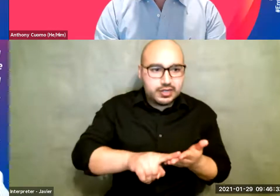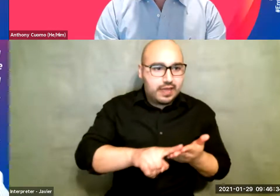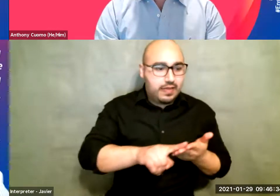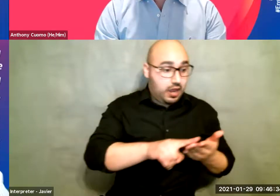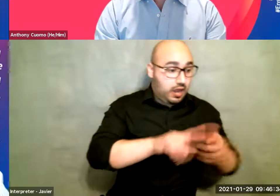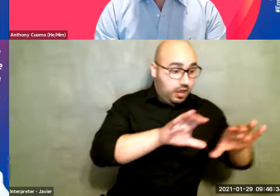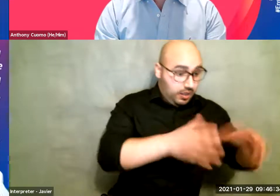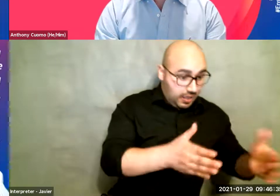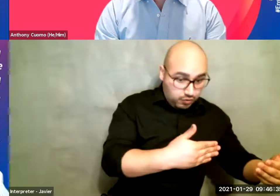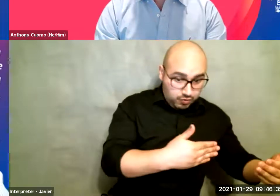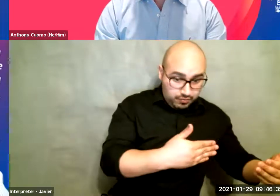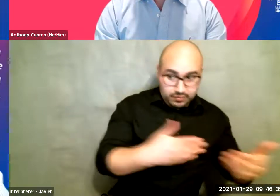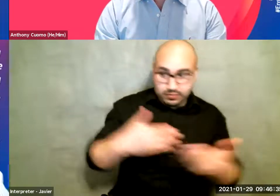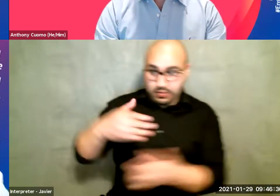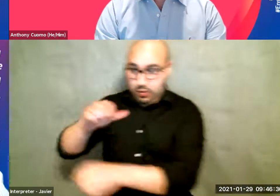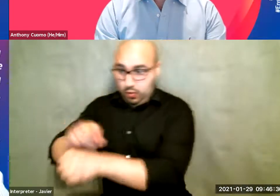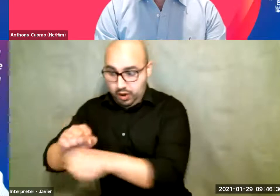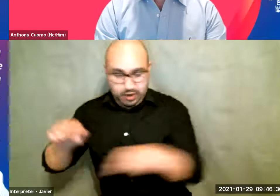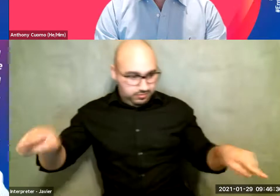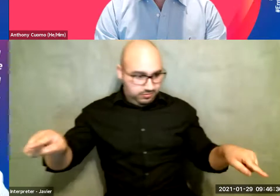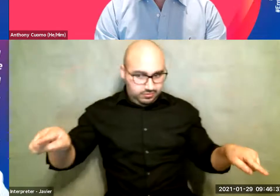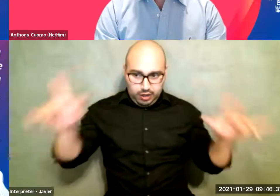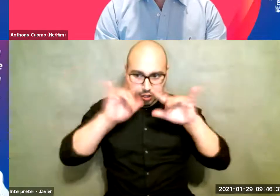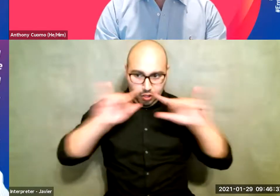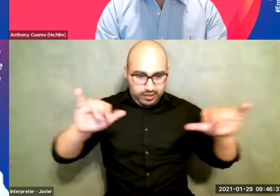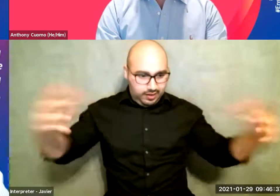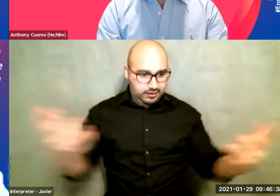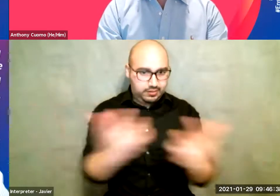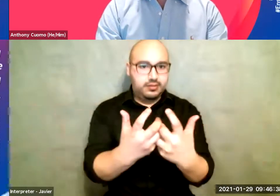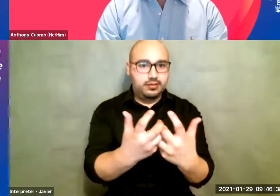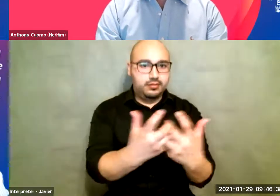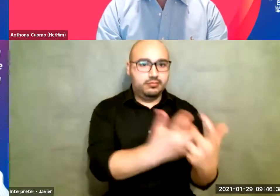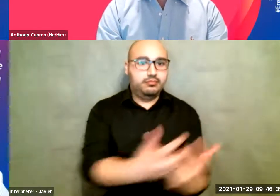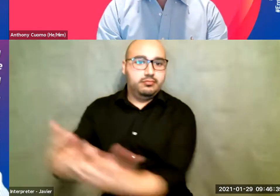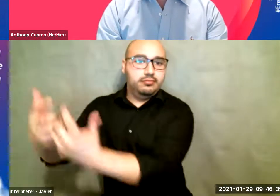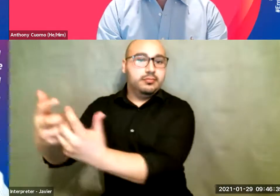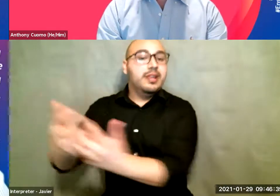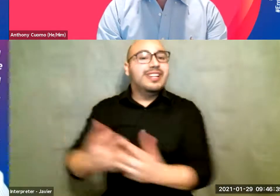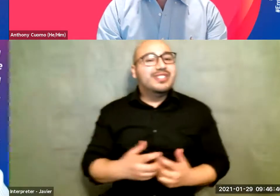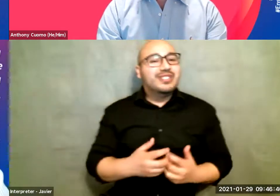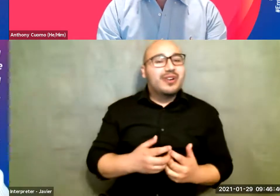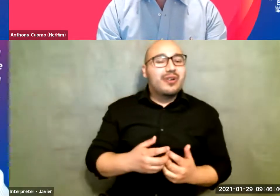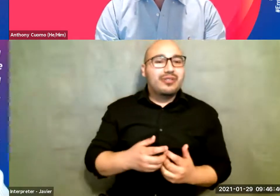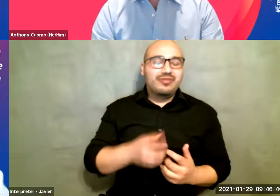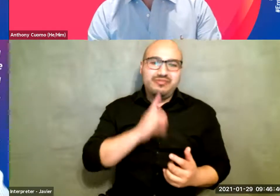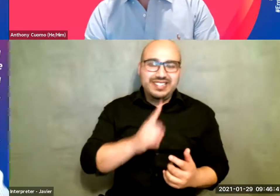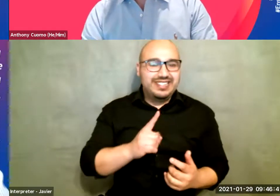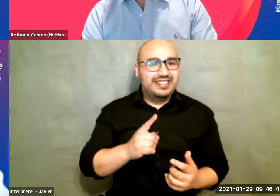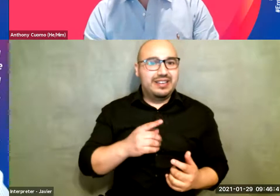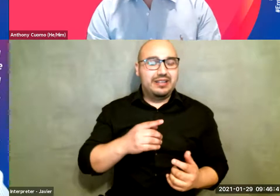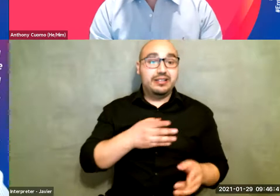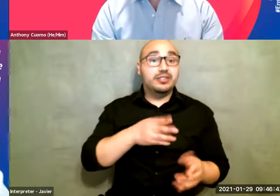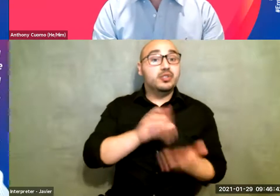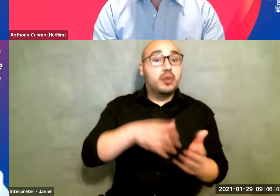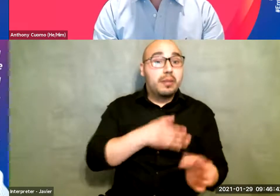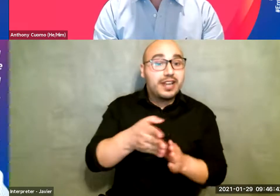work look like for my psychology student. So in a field like psychology, that is vast, right? A student who majors in